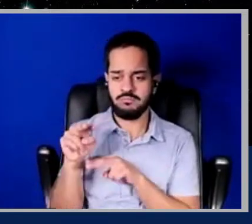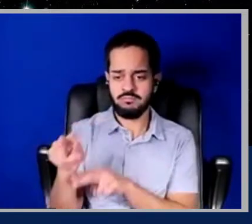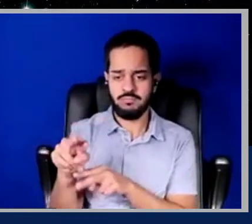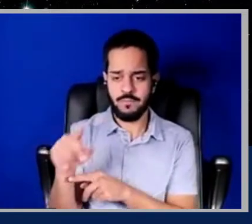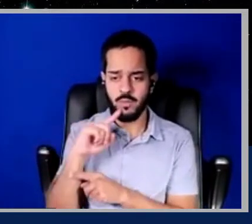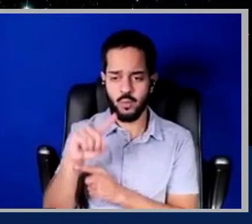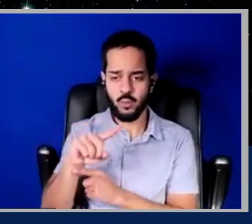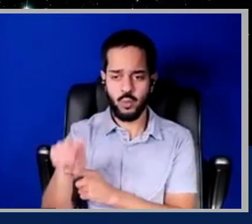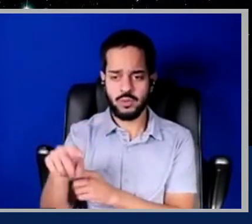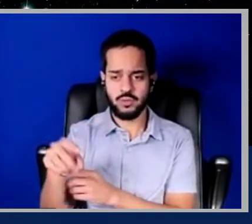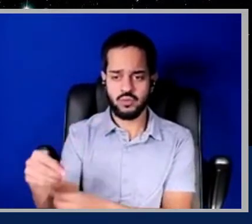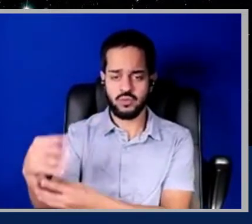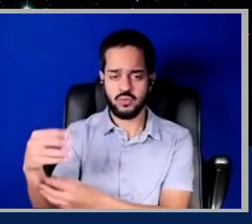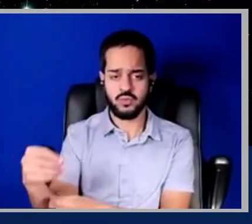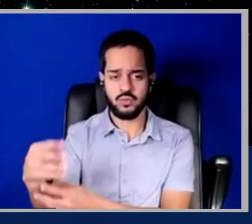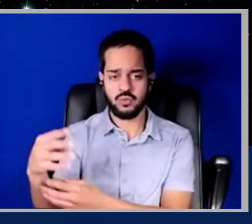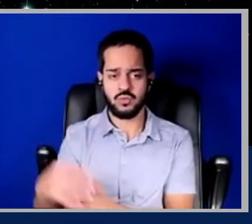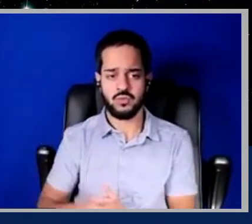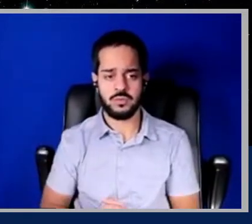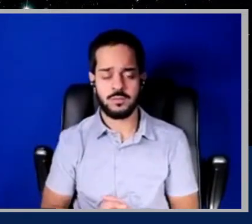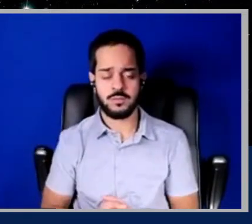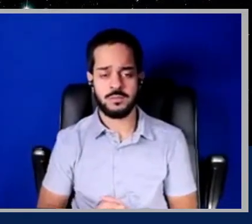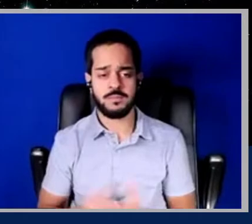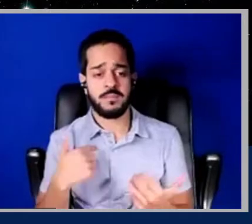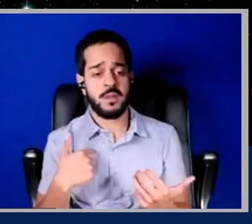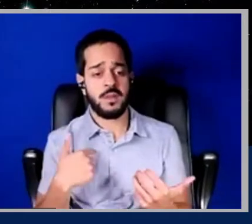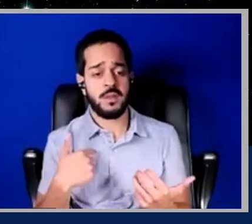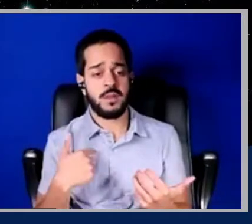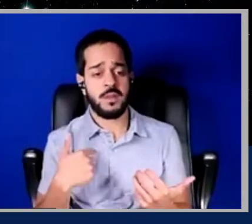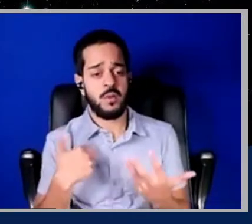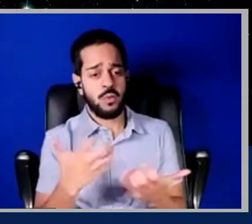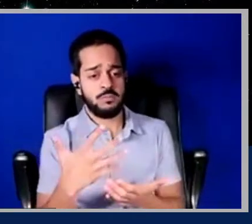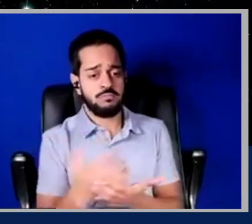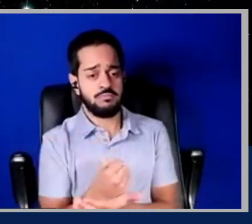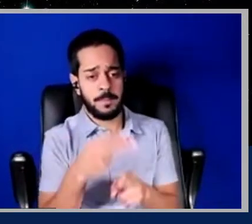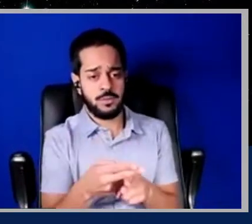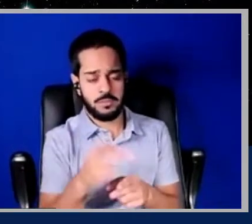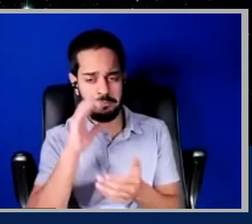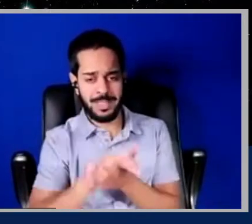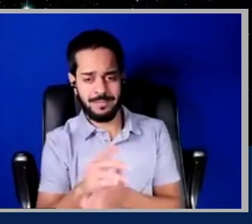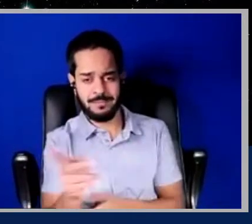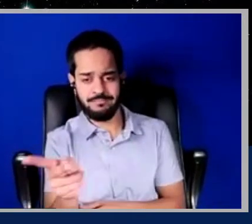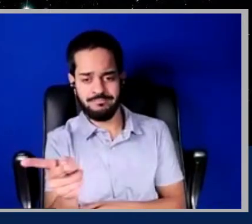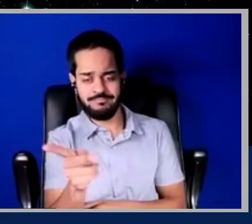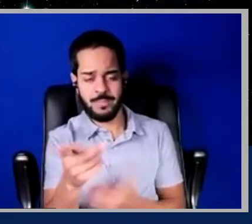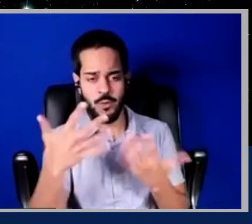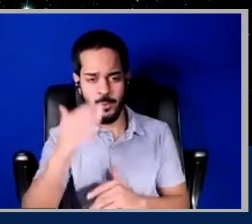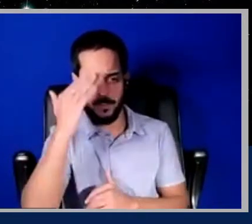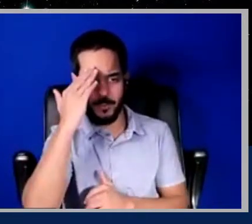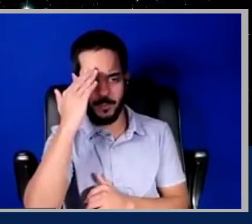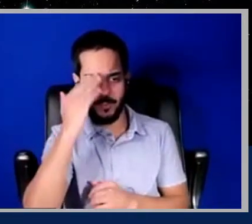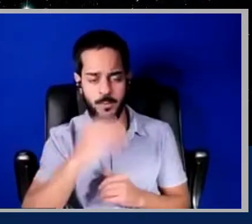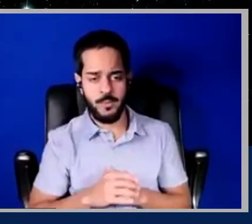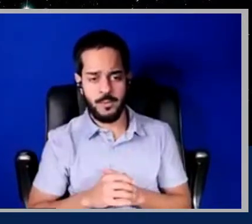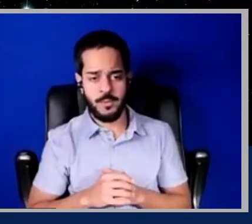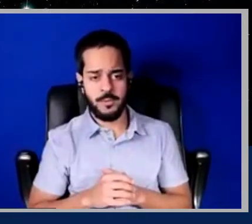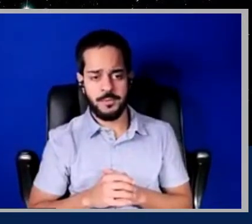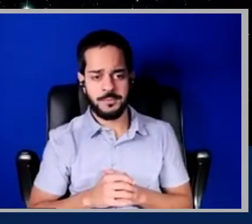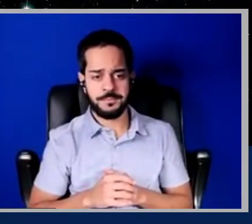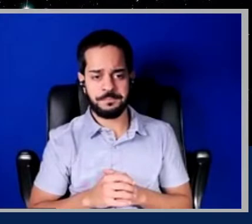good. I wanted to actually mention someone that I think both of you probably know fairly well, but I'm